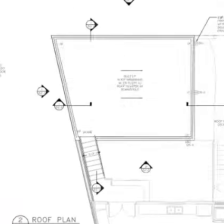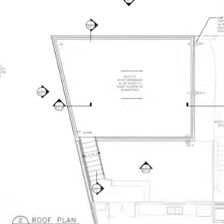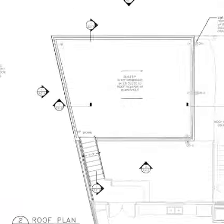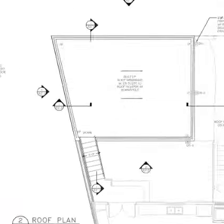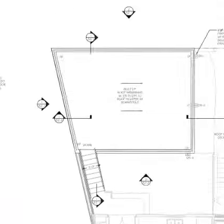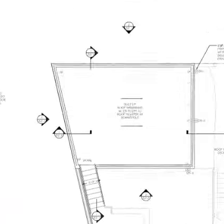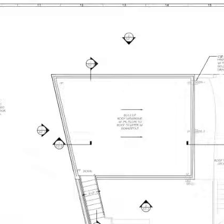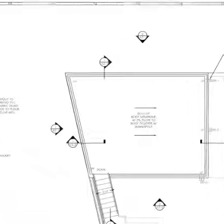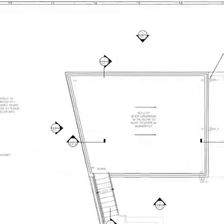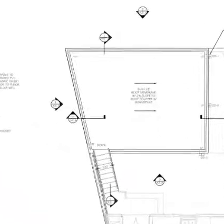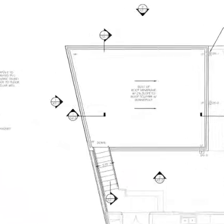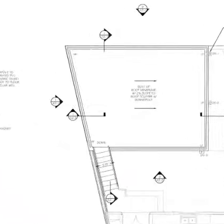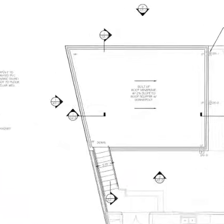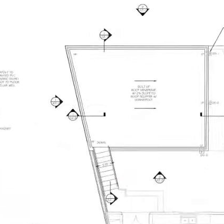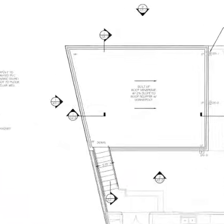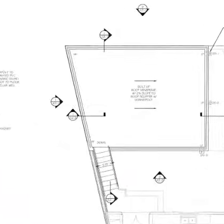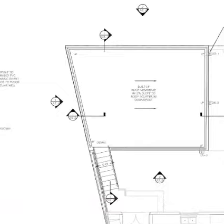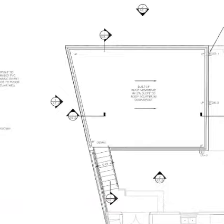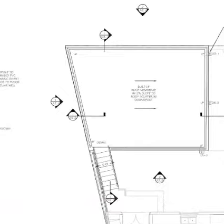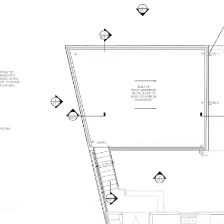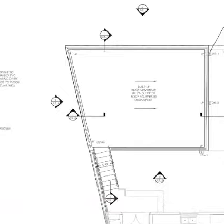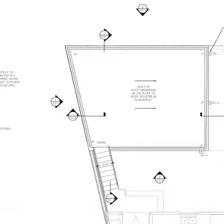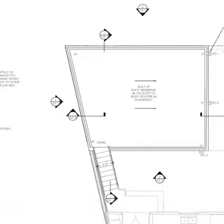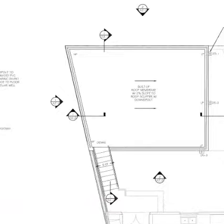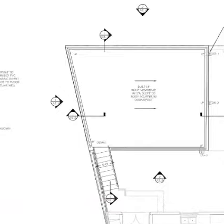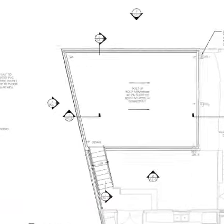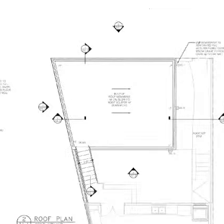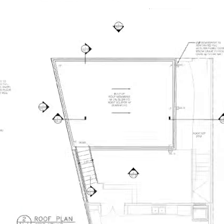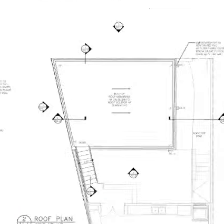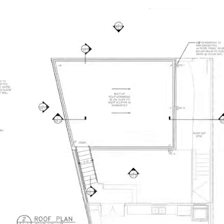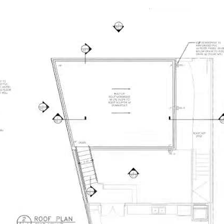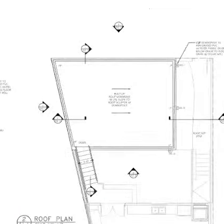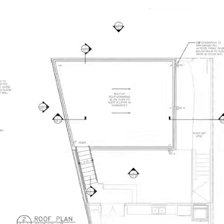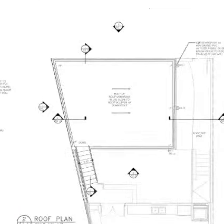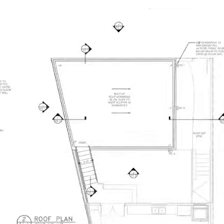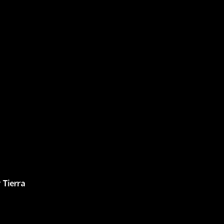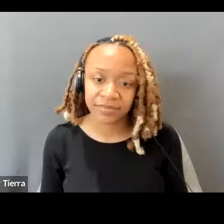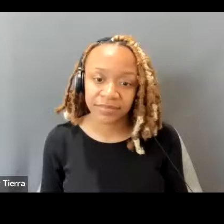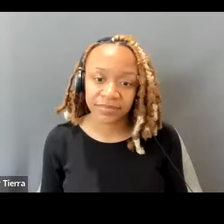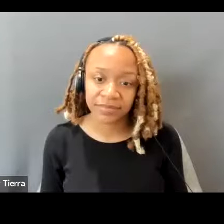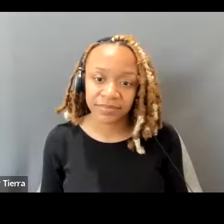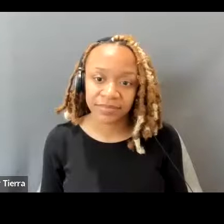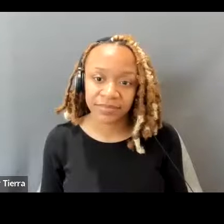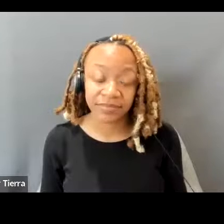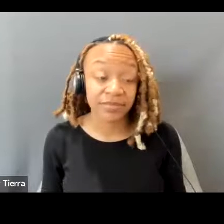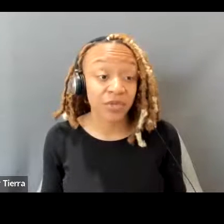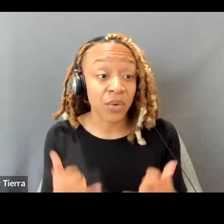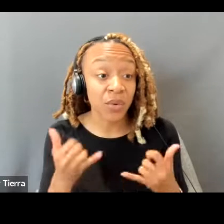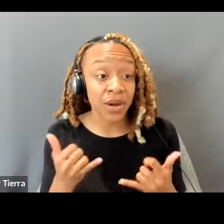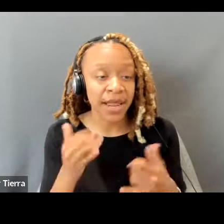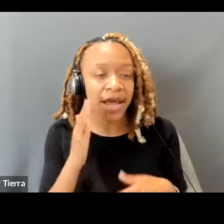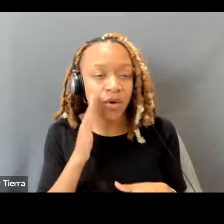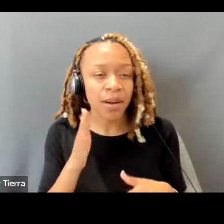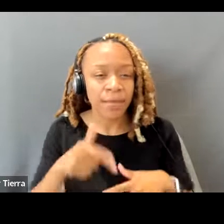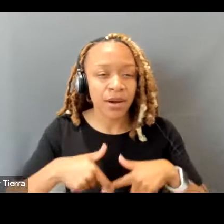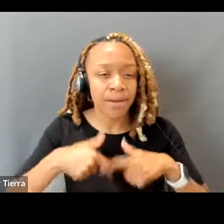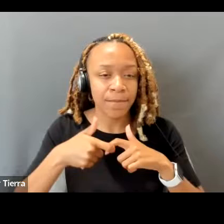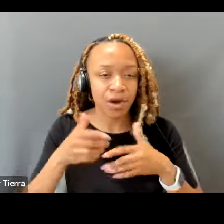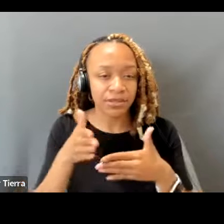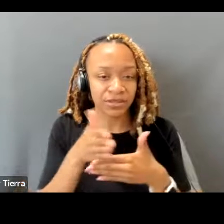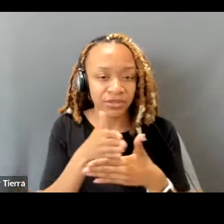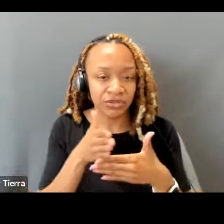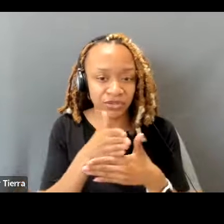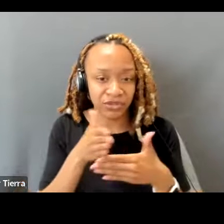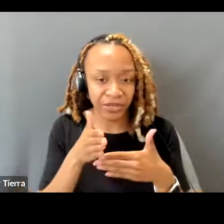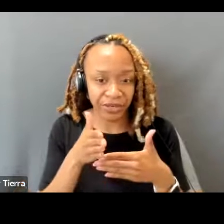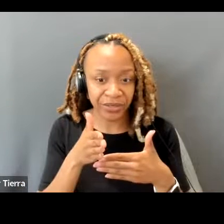current photos. Yeah. Yeah. So what I'd like to do is I'm going to stop the share and I would like